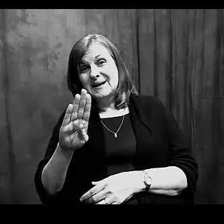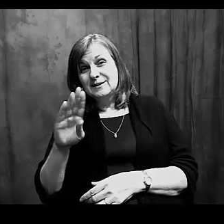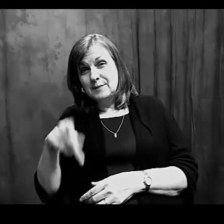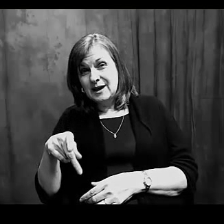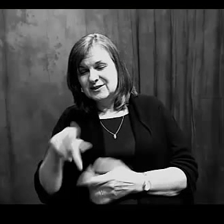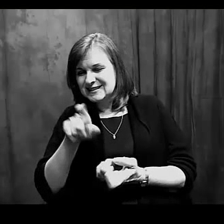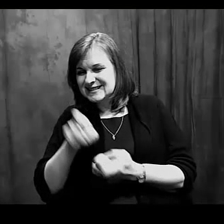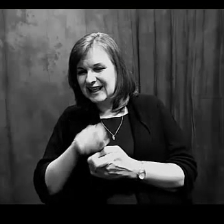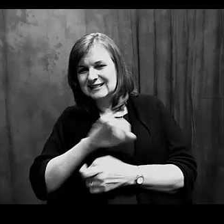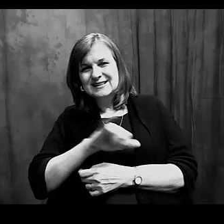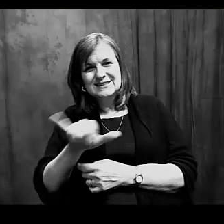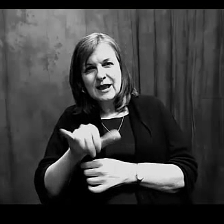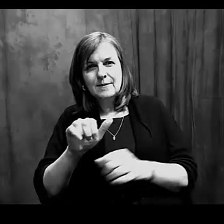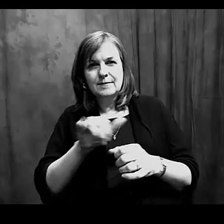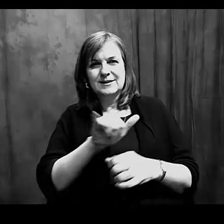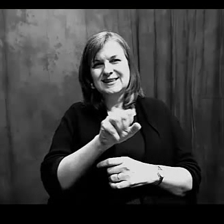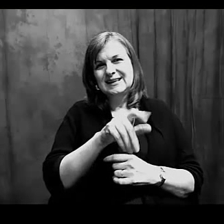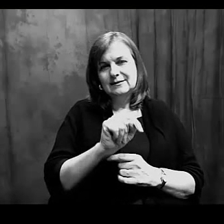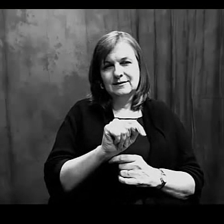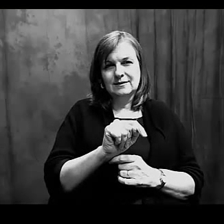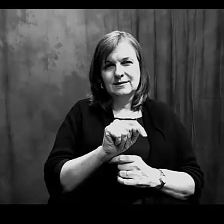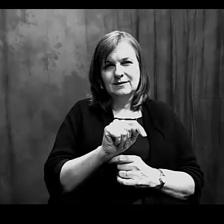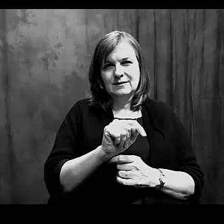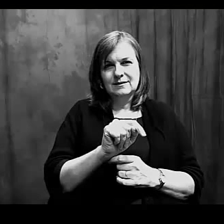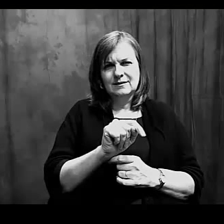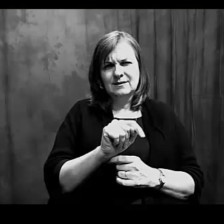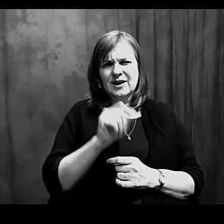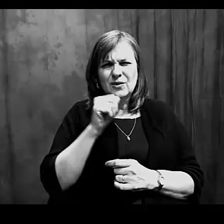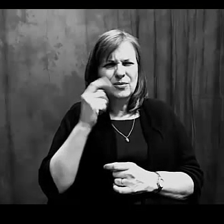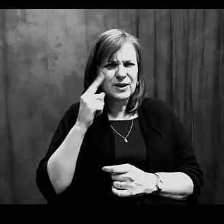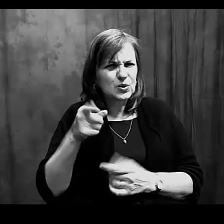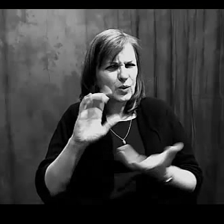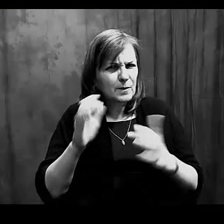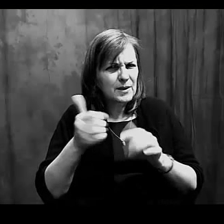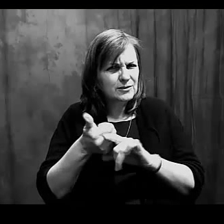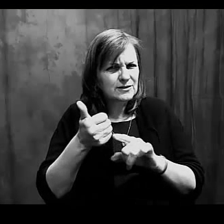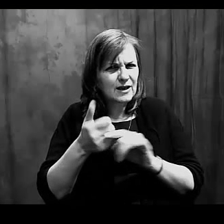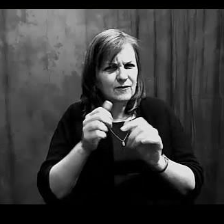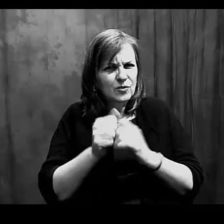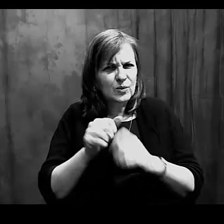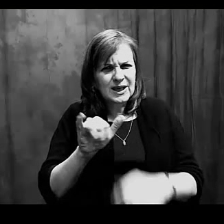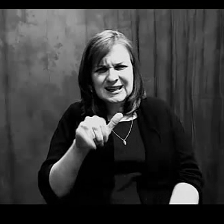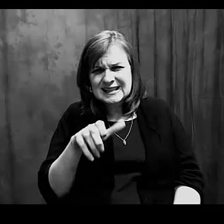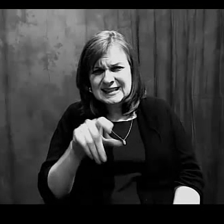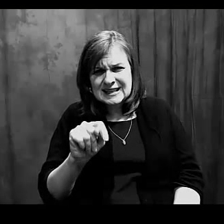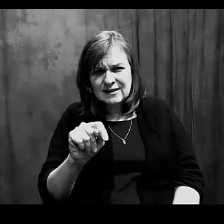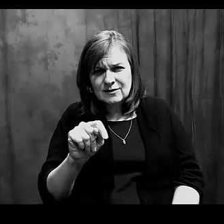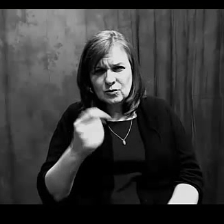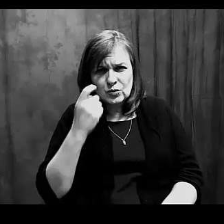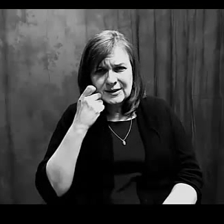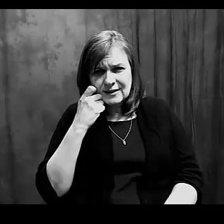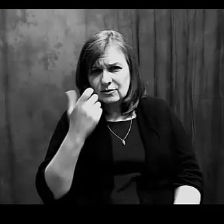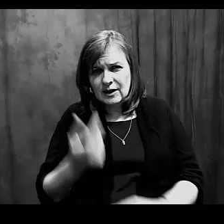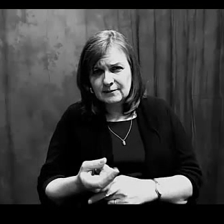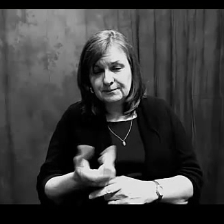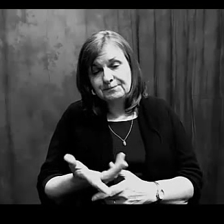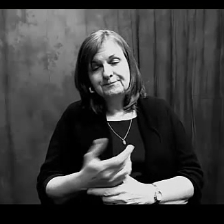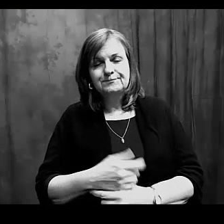234 base pairs identical to yeast. I don't think you compared yourself to yeast recently,